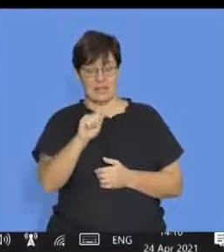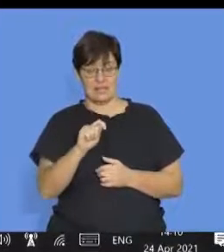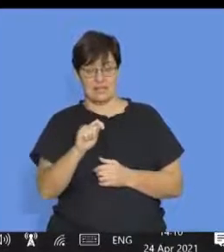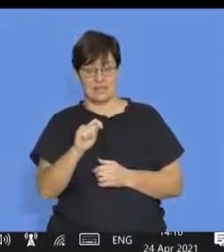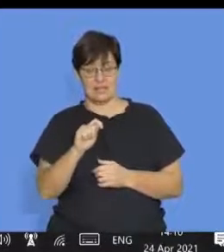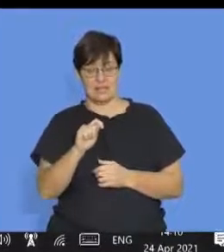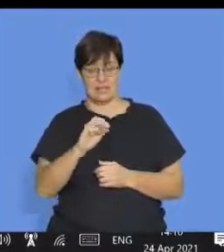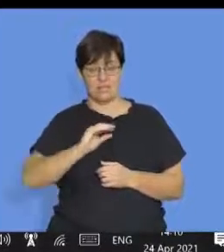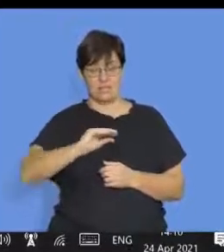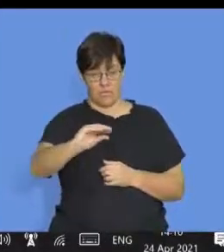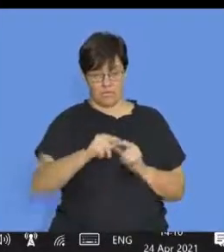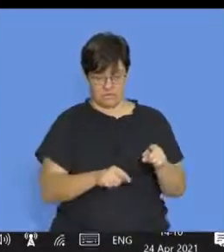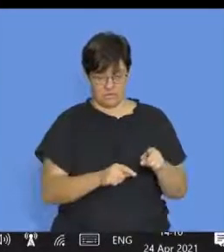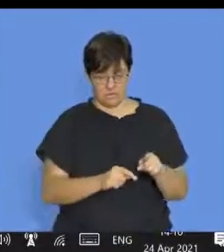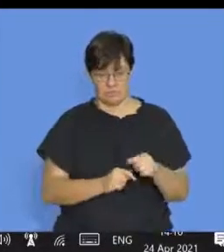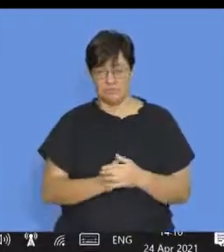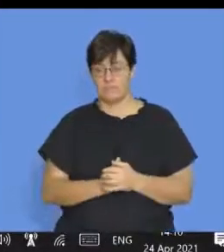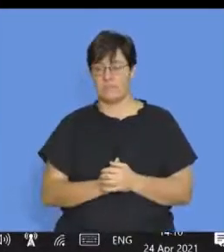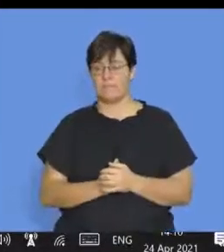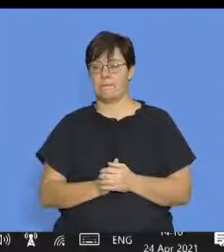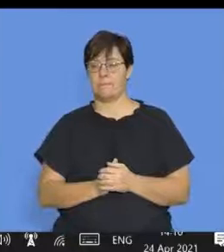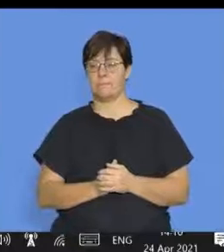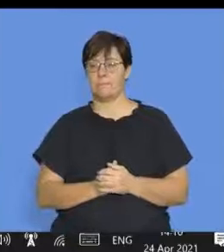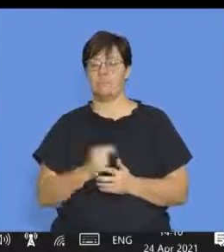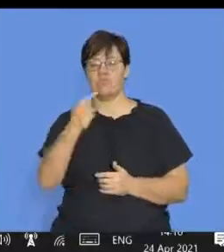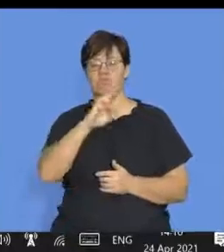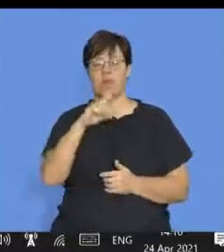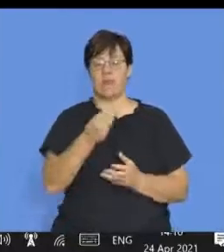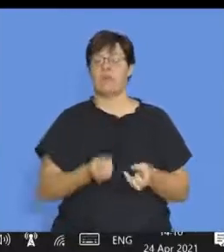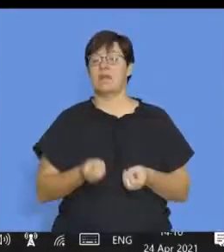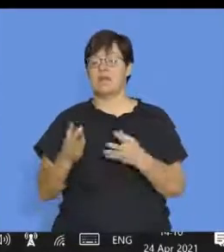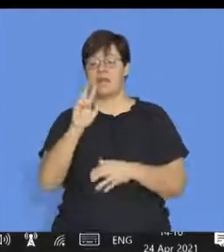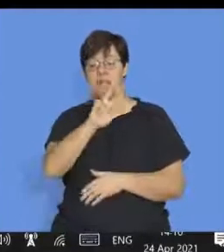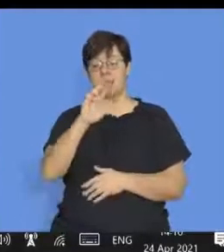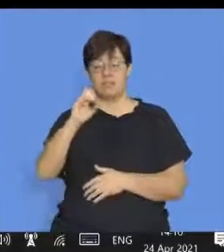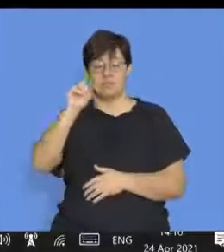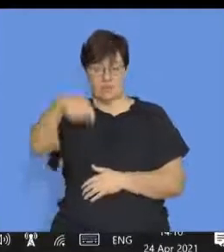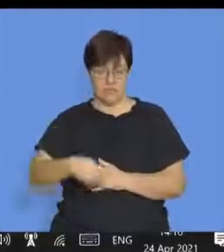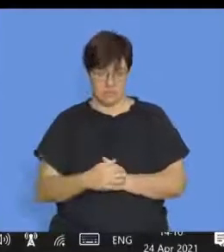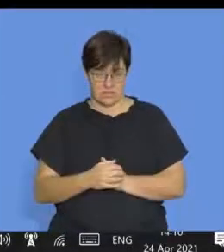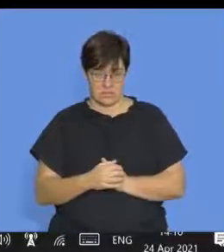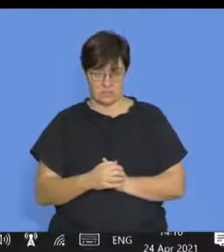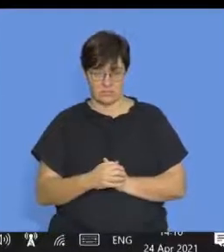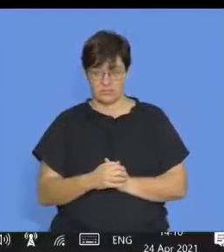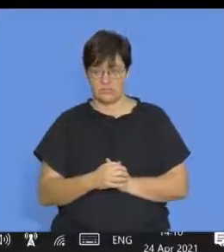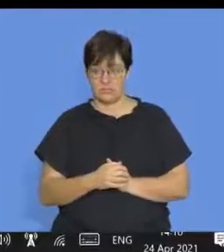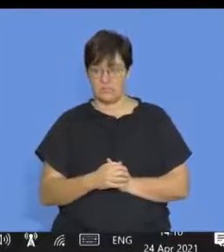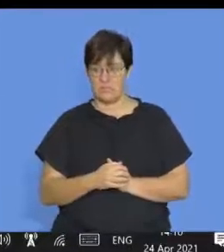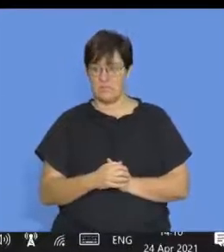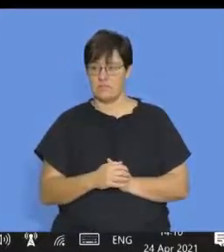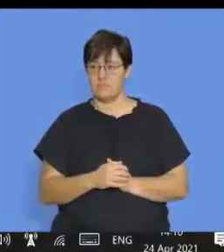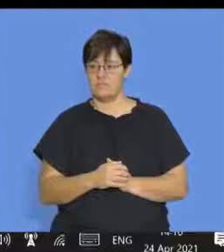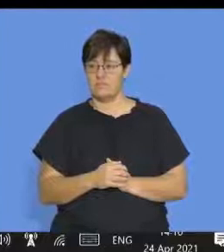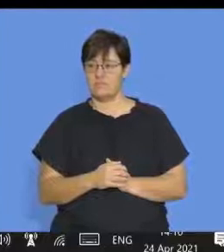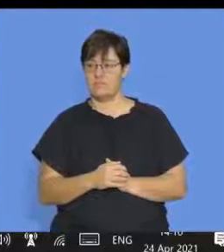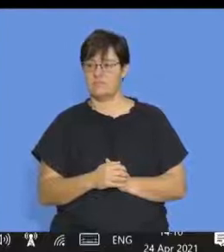our net profit. Right, we've given Craig 800,000. Should have